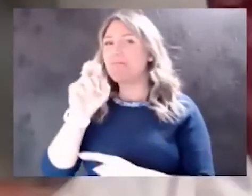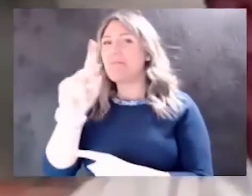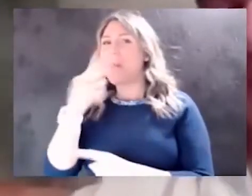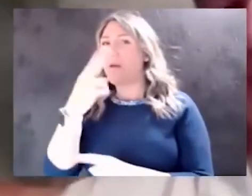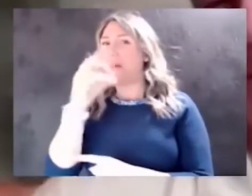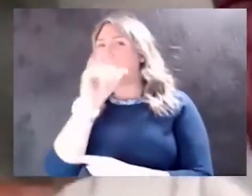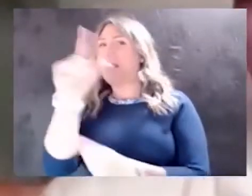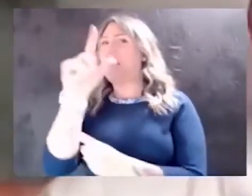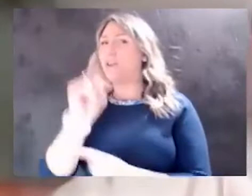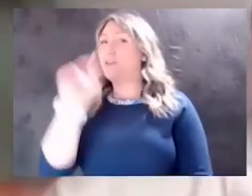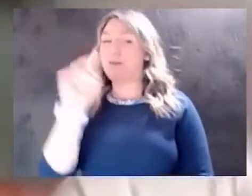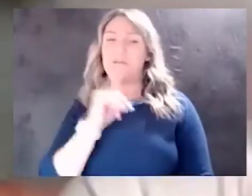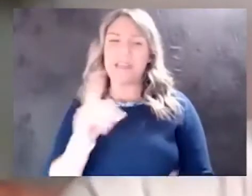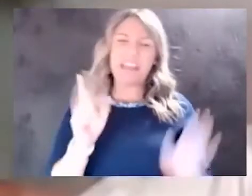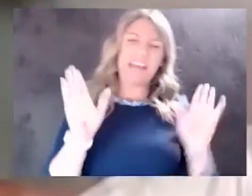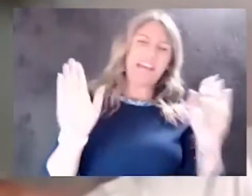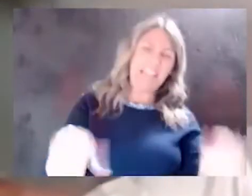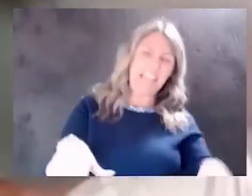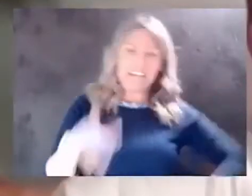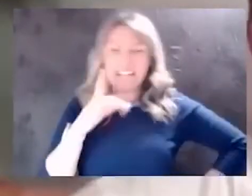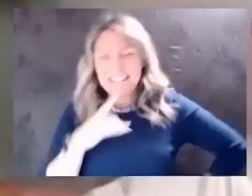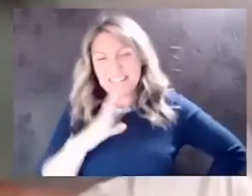We don't talk about them too much.